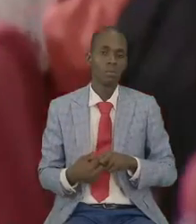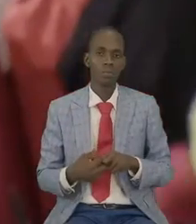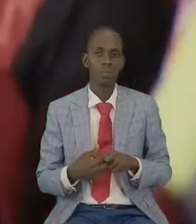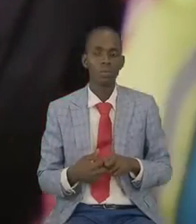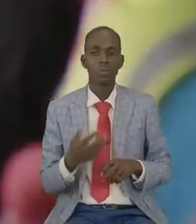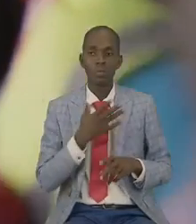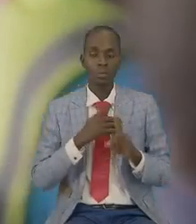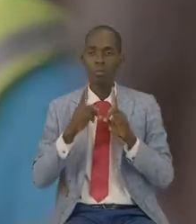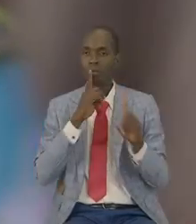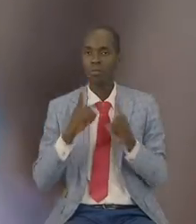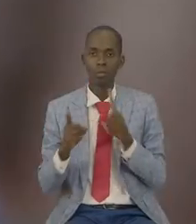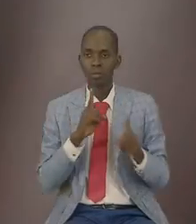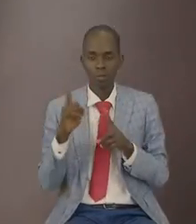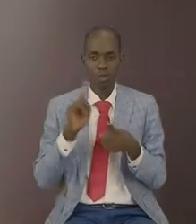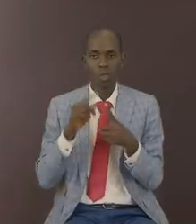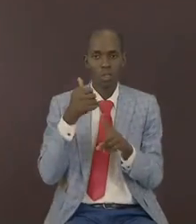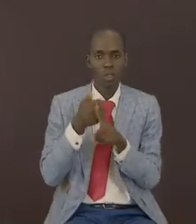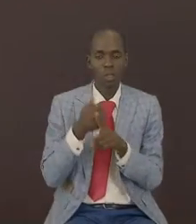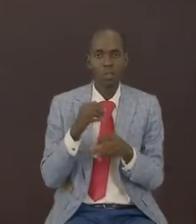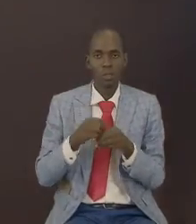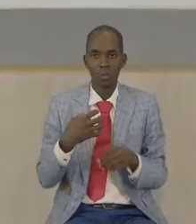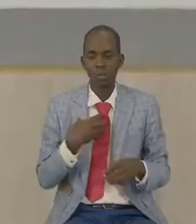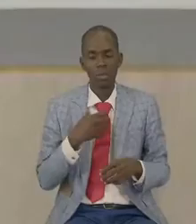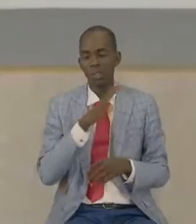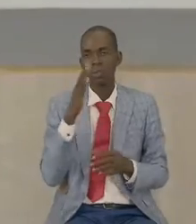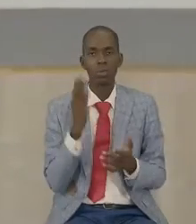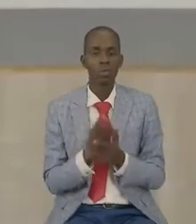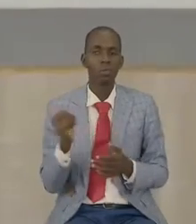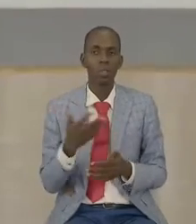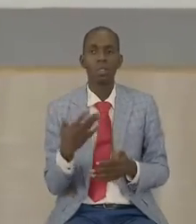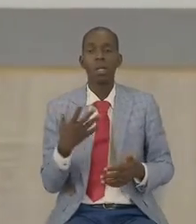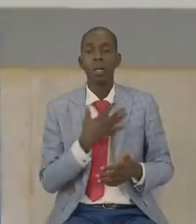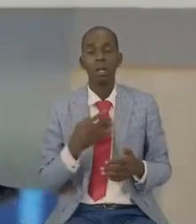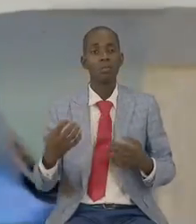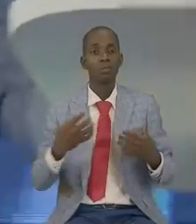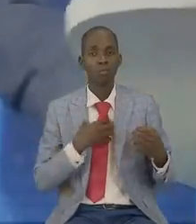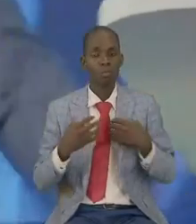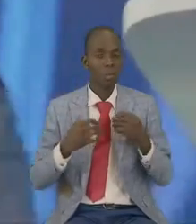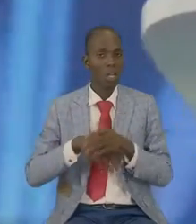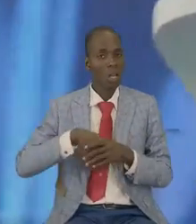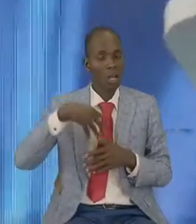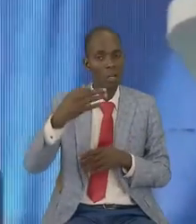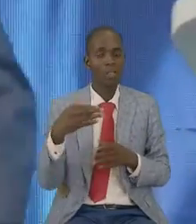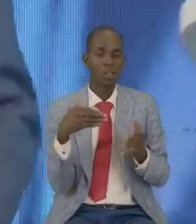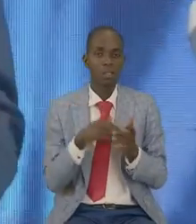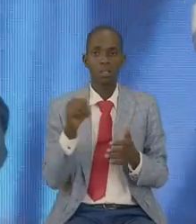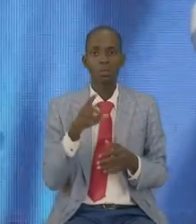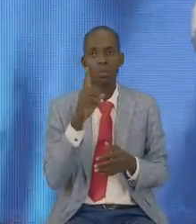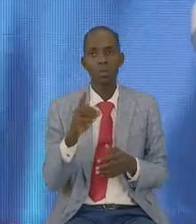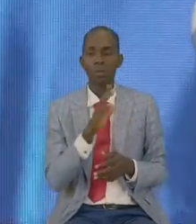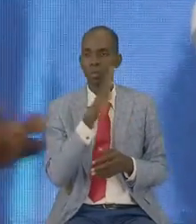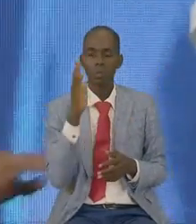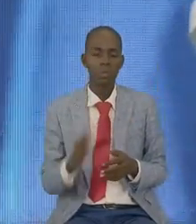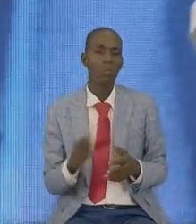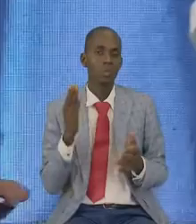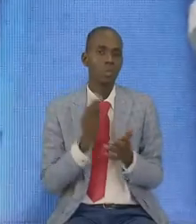grumbling never solved any problem. And the complaining never solved any